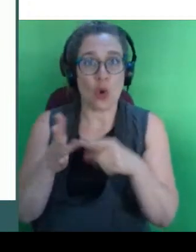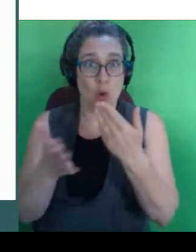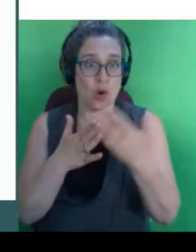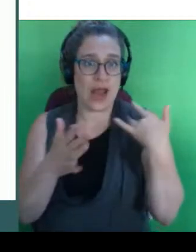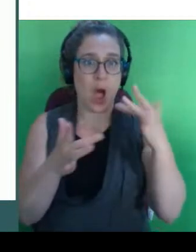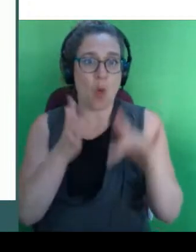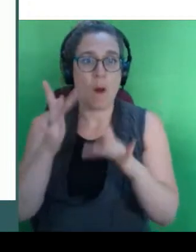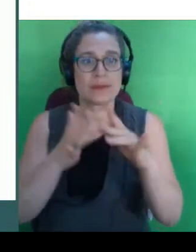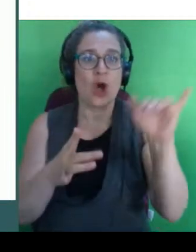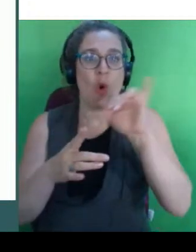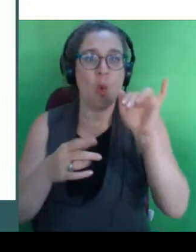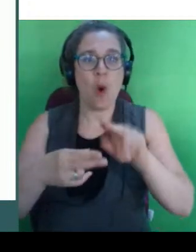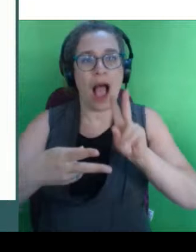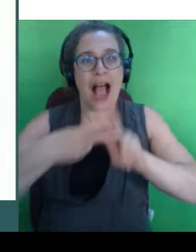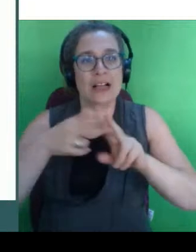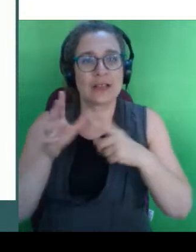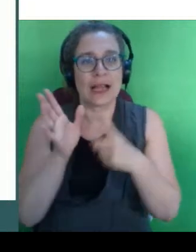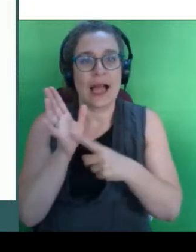1606.